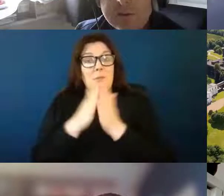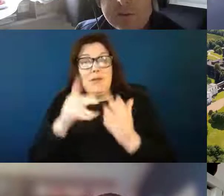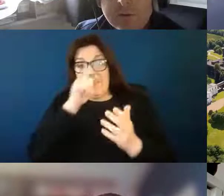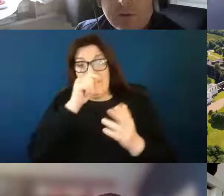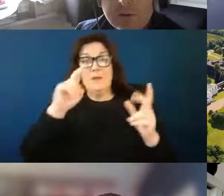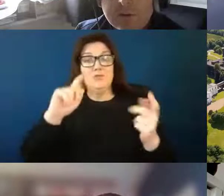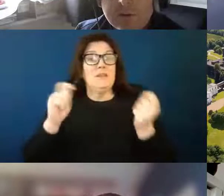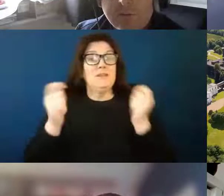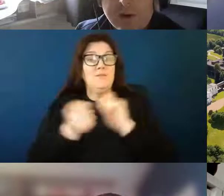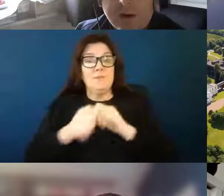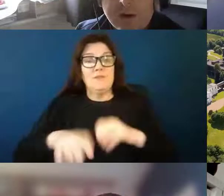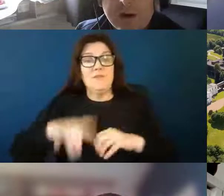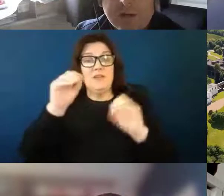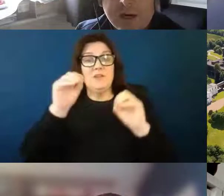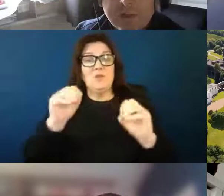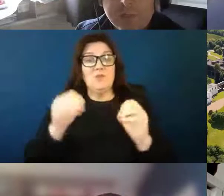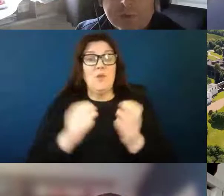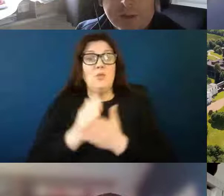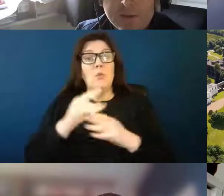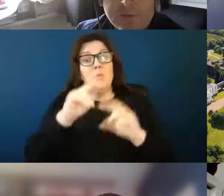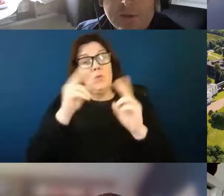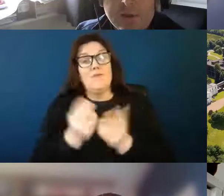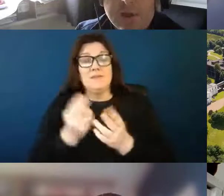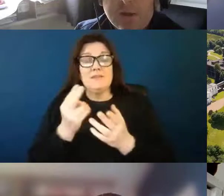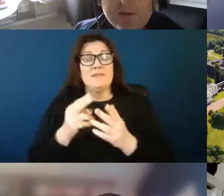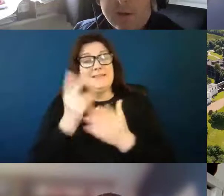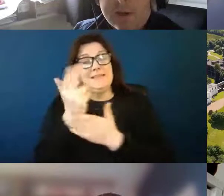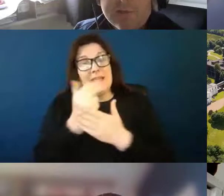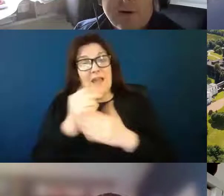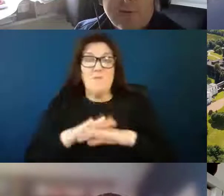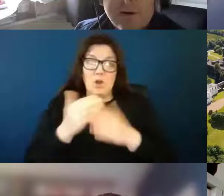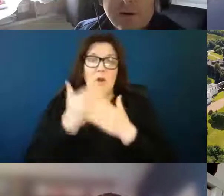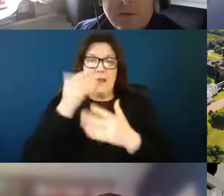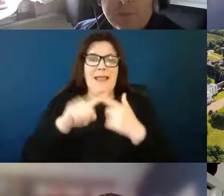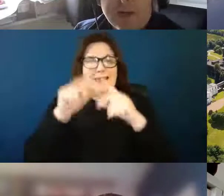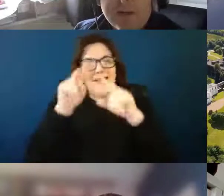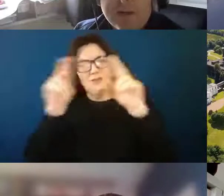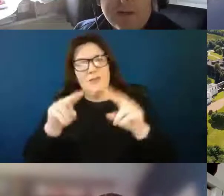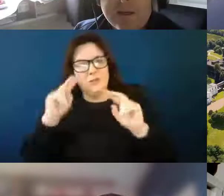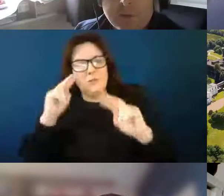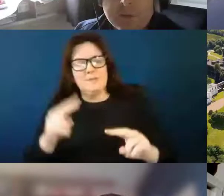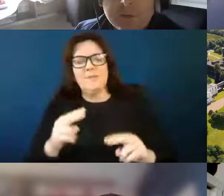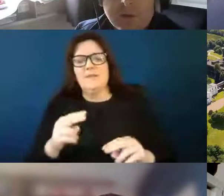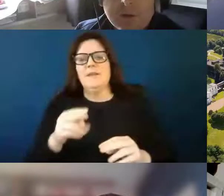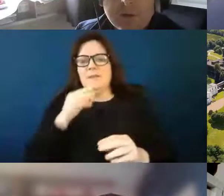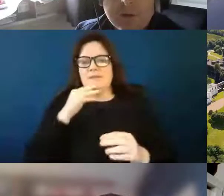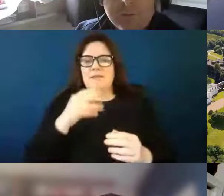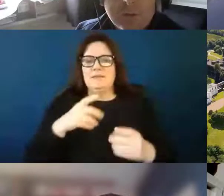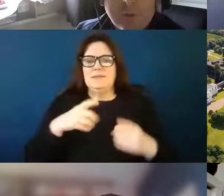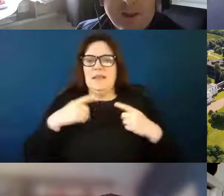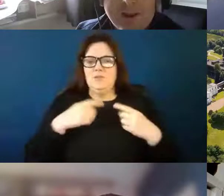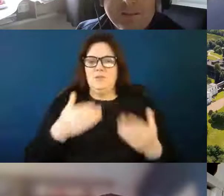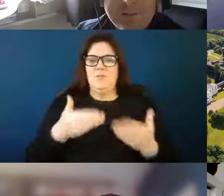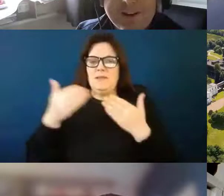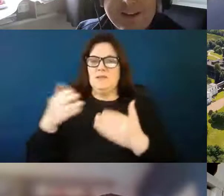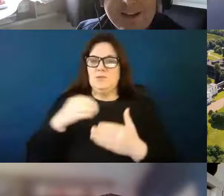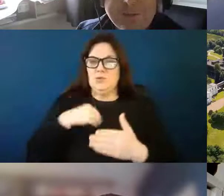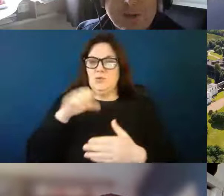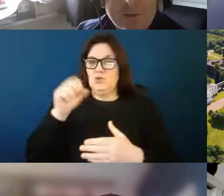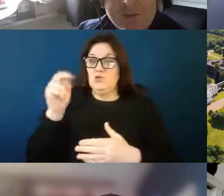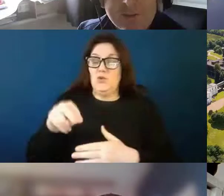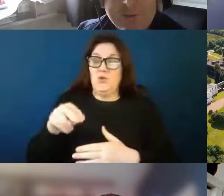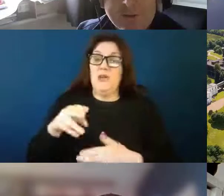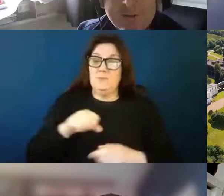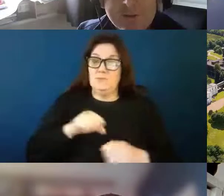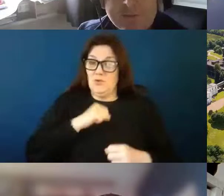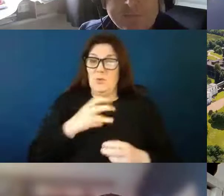Higher Education Through Universal Design for Learning and International Perspective. So I guess without further ado, I'm delighted to pass you over to Sean, who I'm sure will have a very